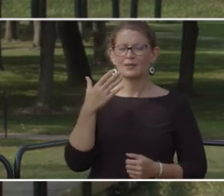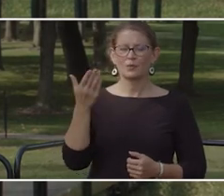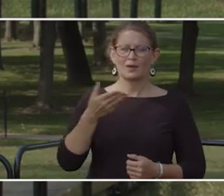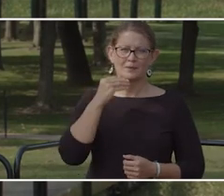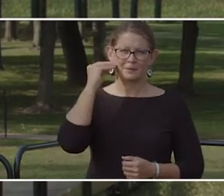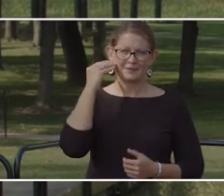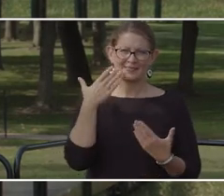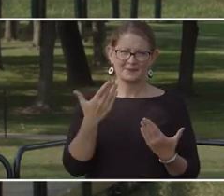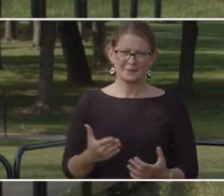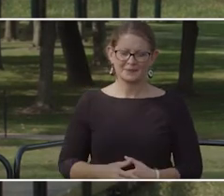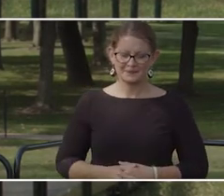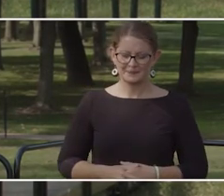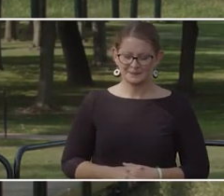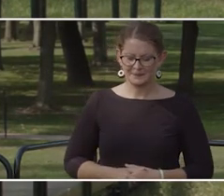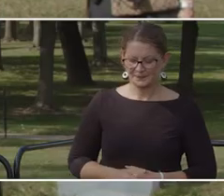home and thank you.